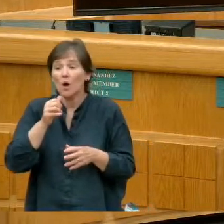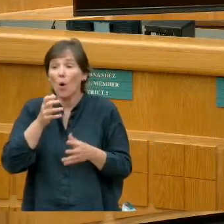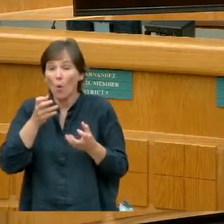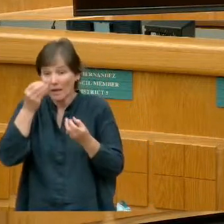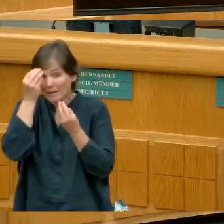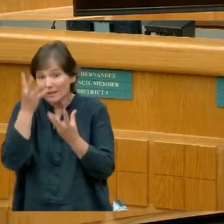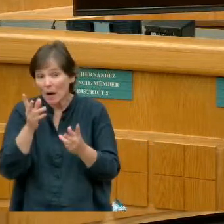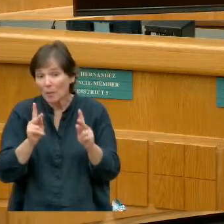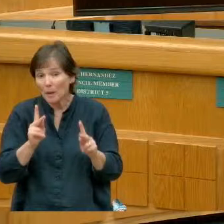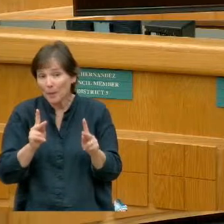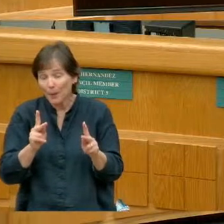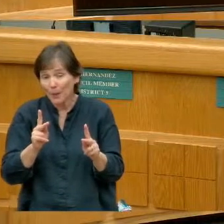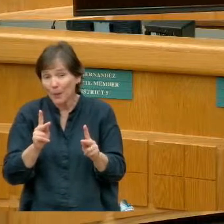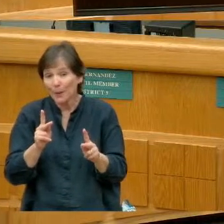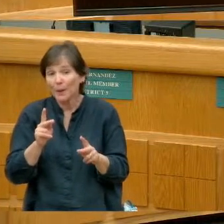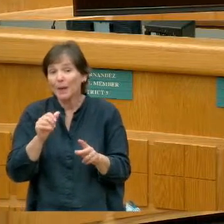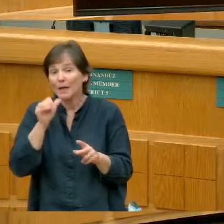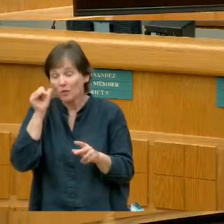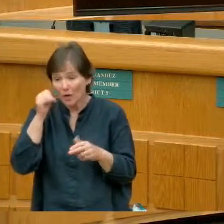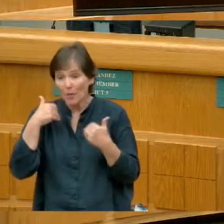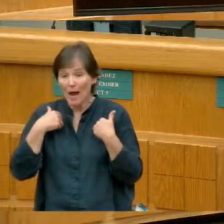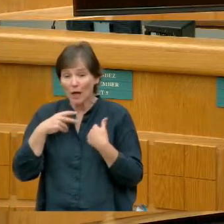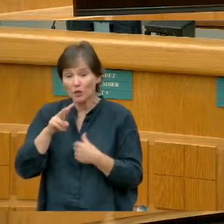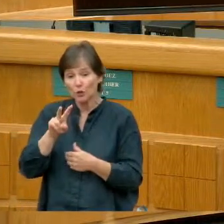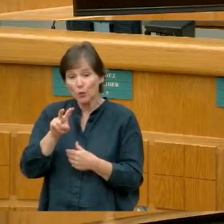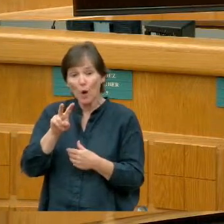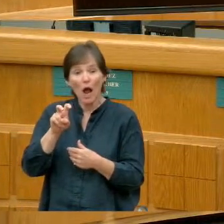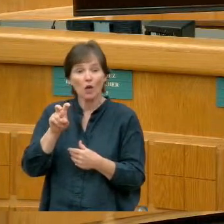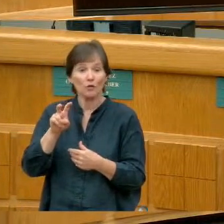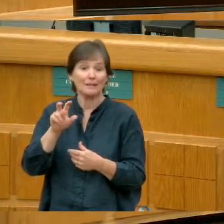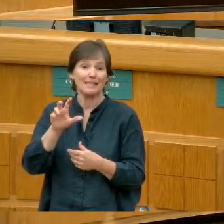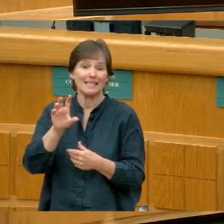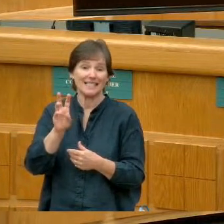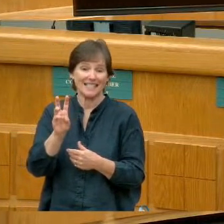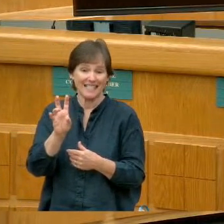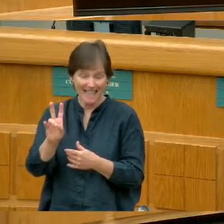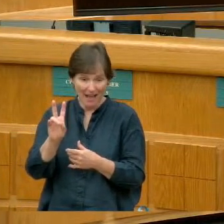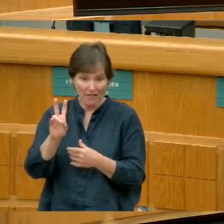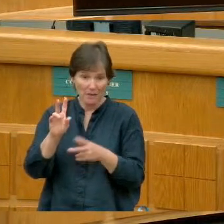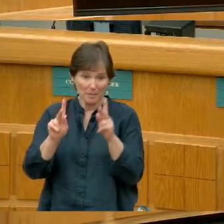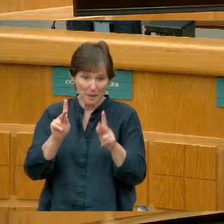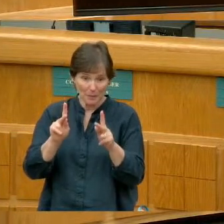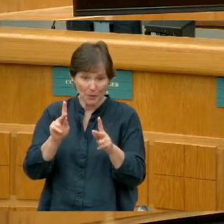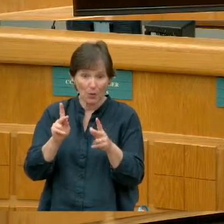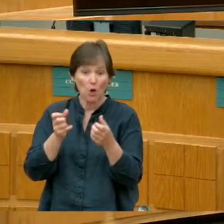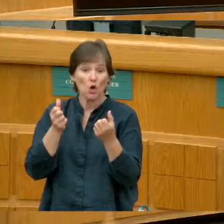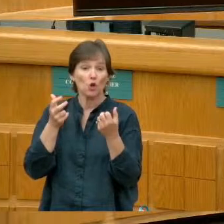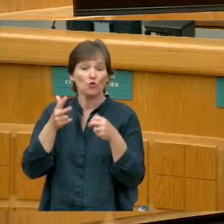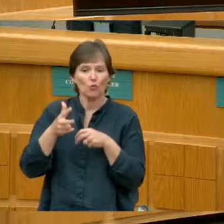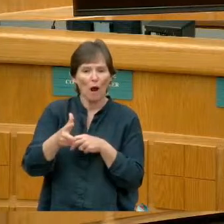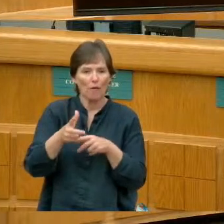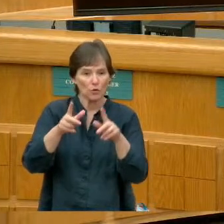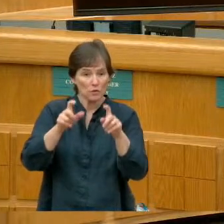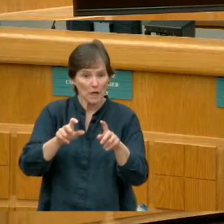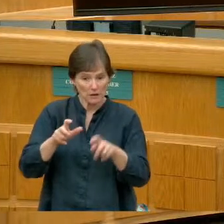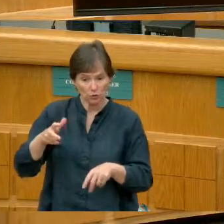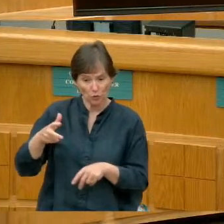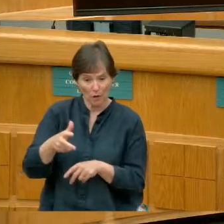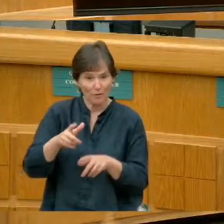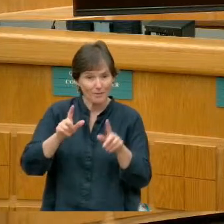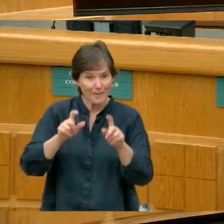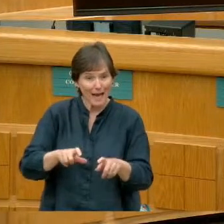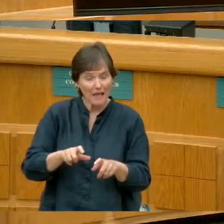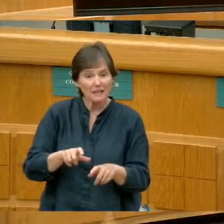had 207 people that went through our drive-through. 91 tested positive. That's a